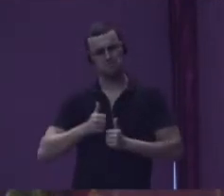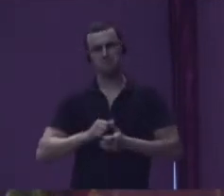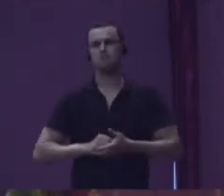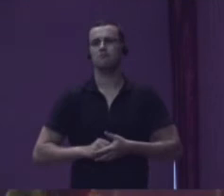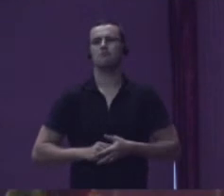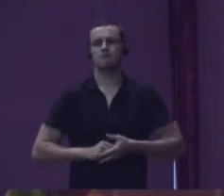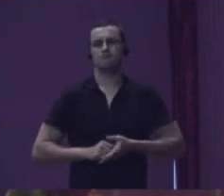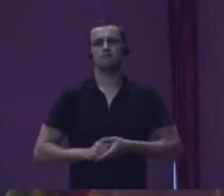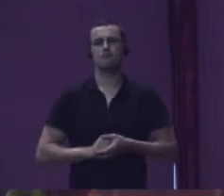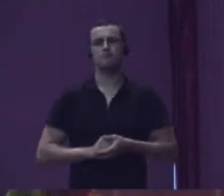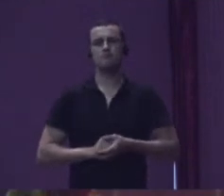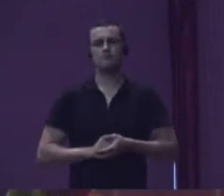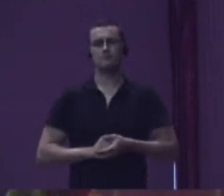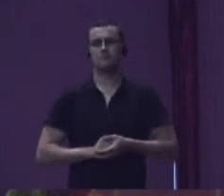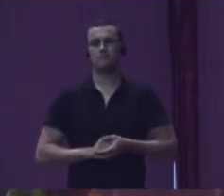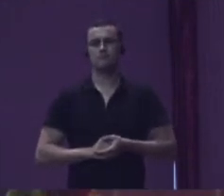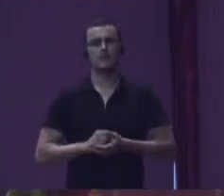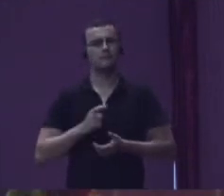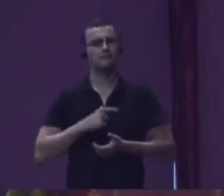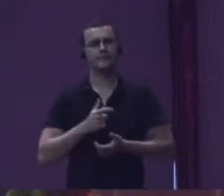In many cases,